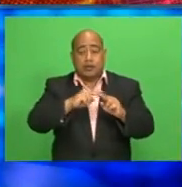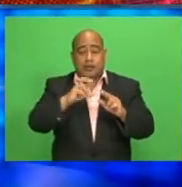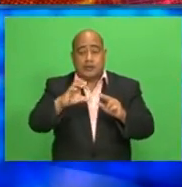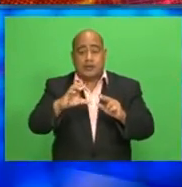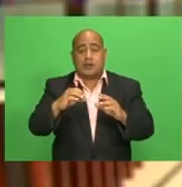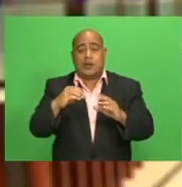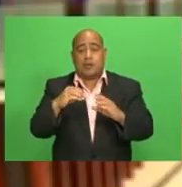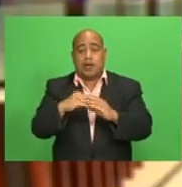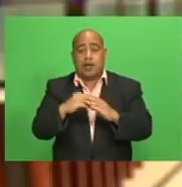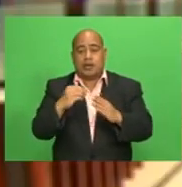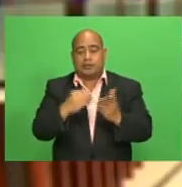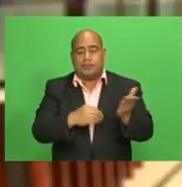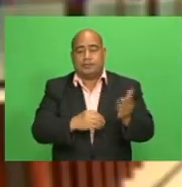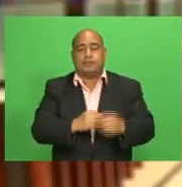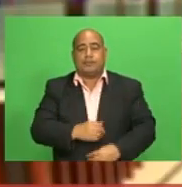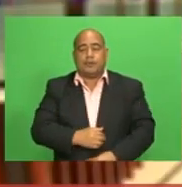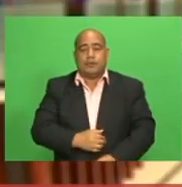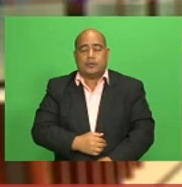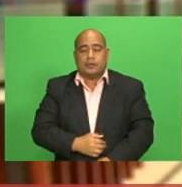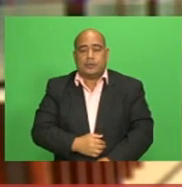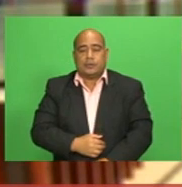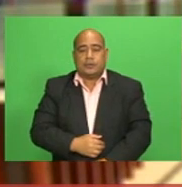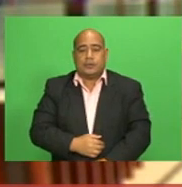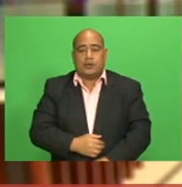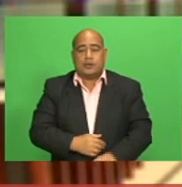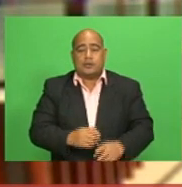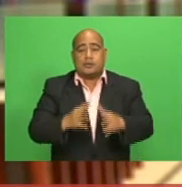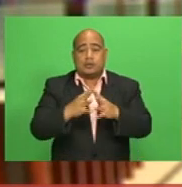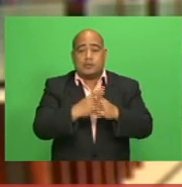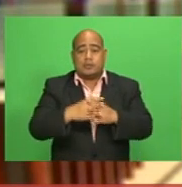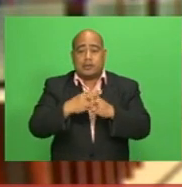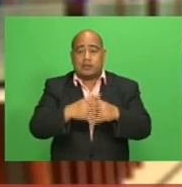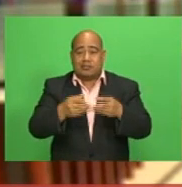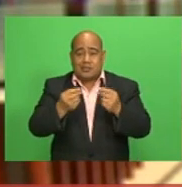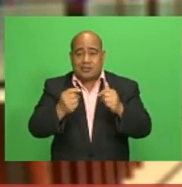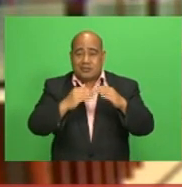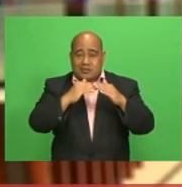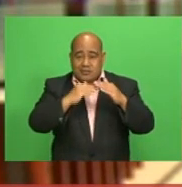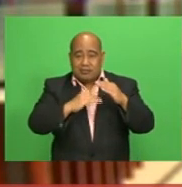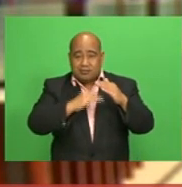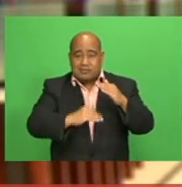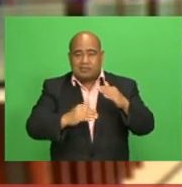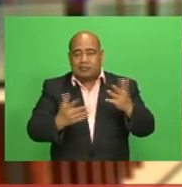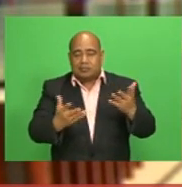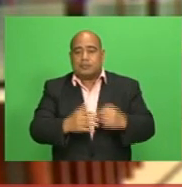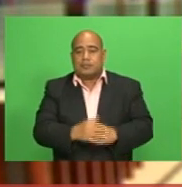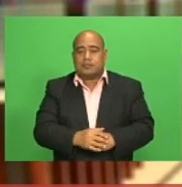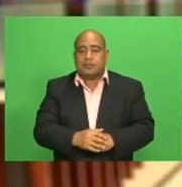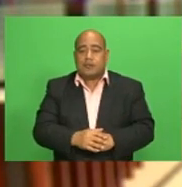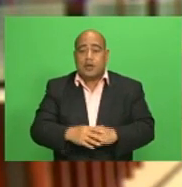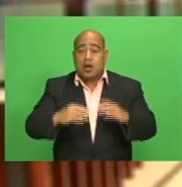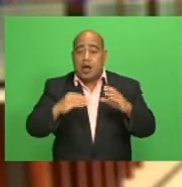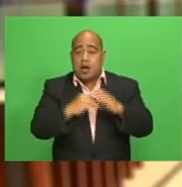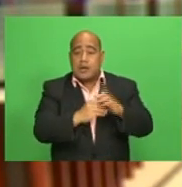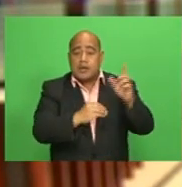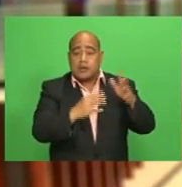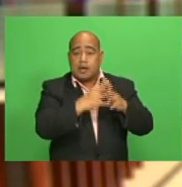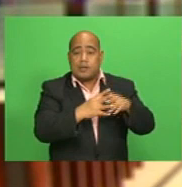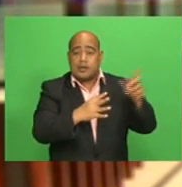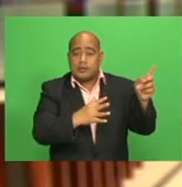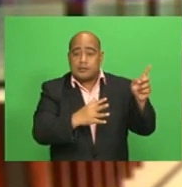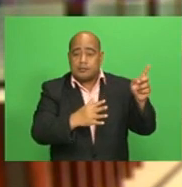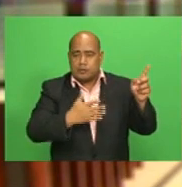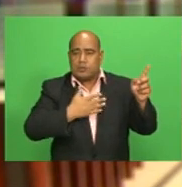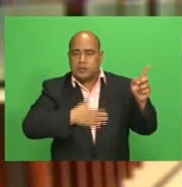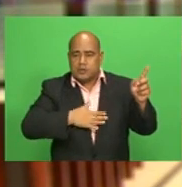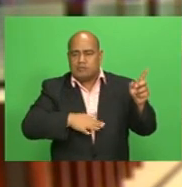market. The US dollar nursed losses against most currencies today amid speculation the Federal Reserve could try to curb a recent rise in bond yields at its